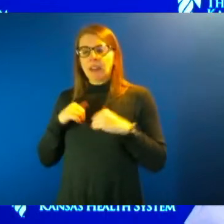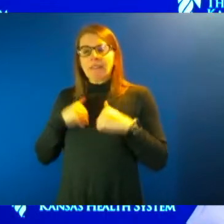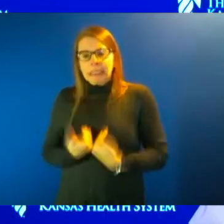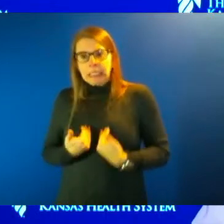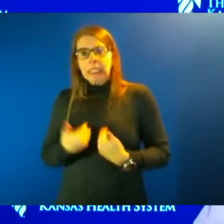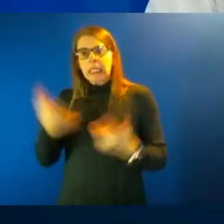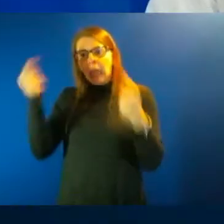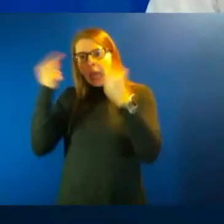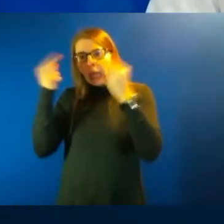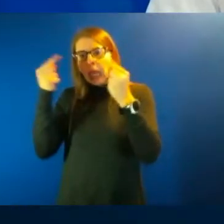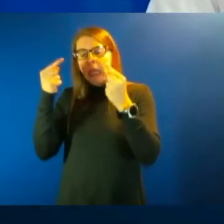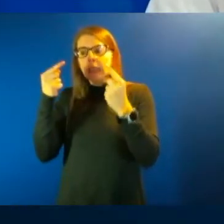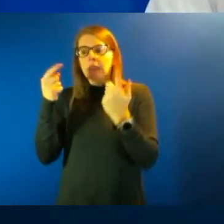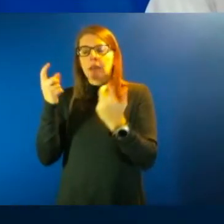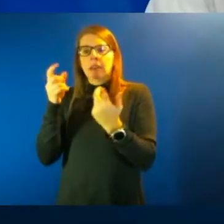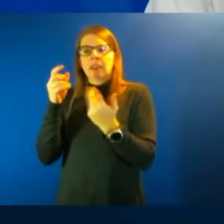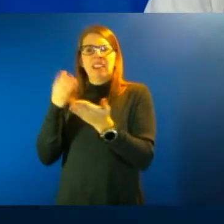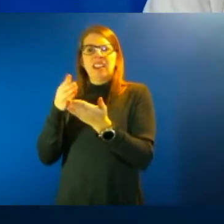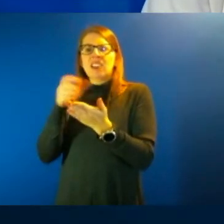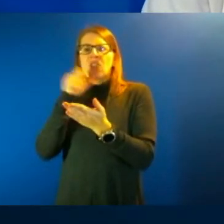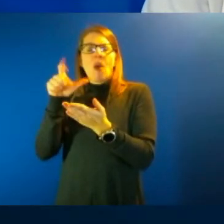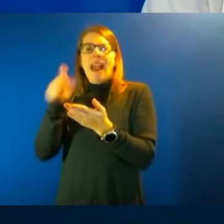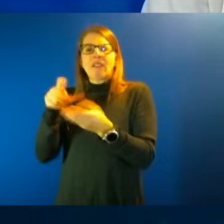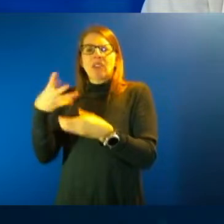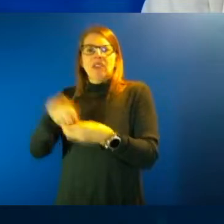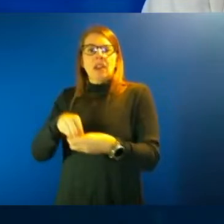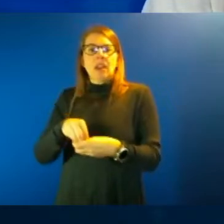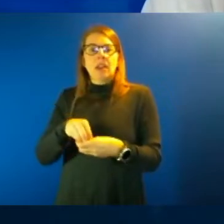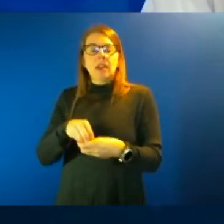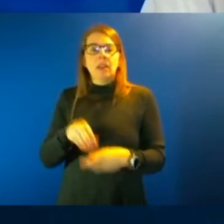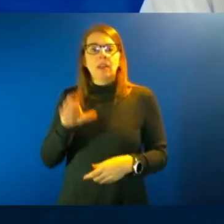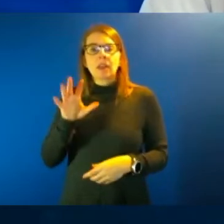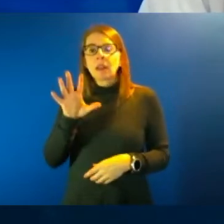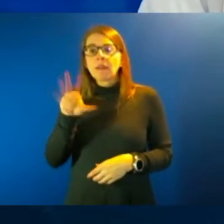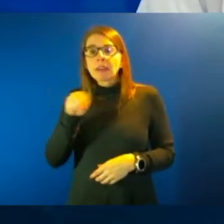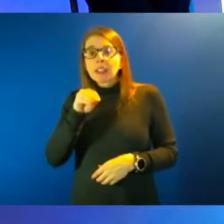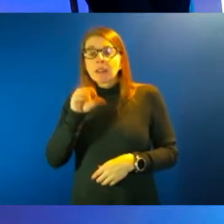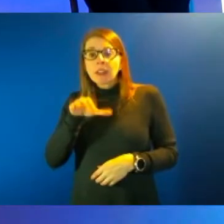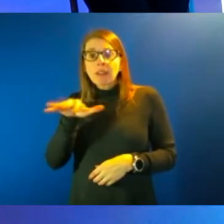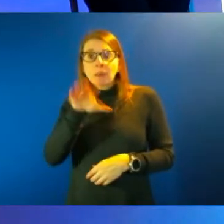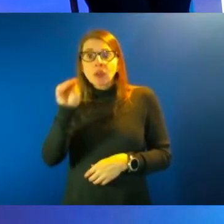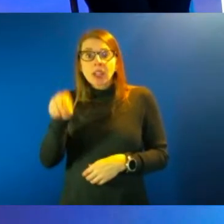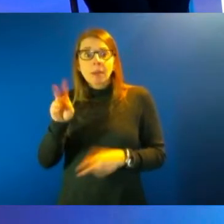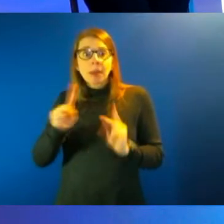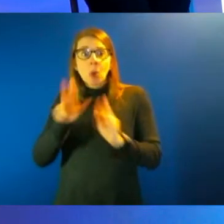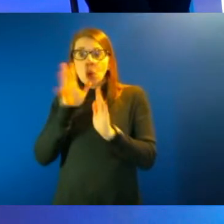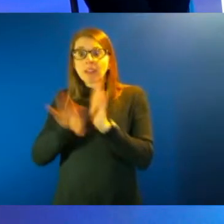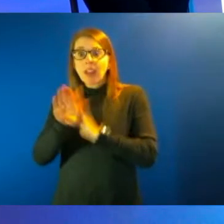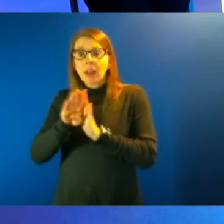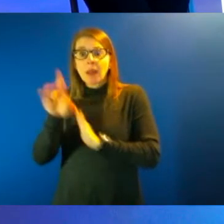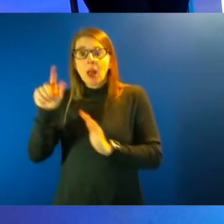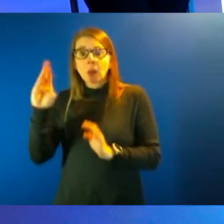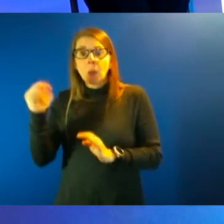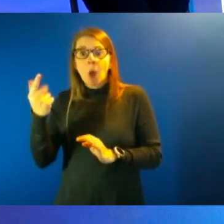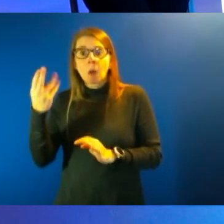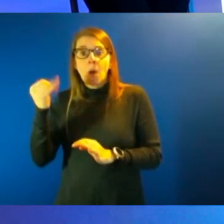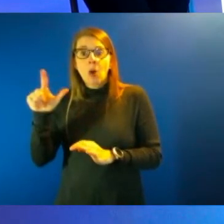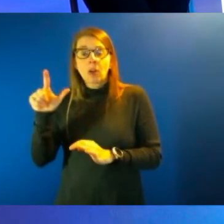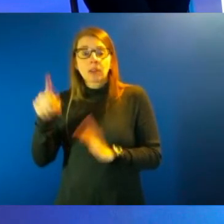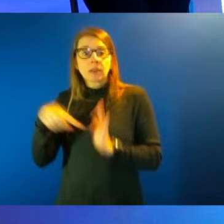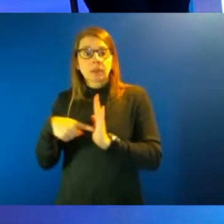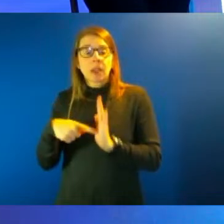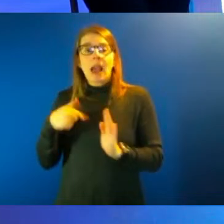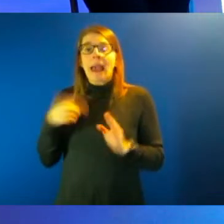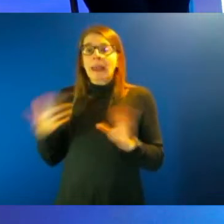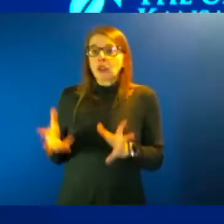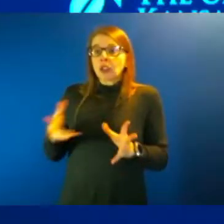nature. 35 to 50% of people will develop long haul syndrome. Yeah, and I was just going to say, one thing that I've challenged my students, not necessarily Jake's class, but